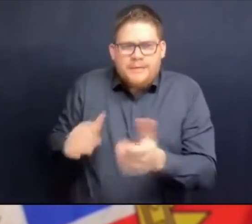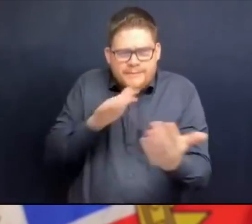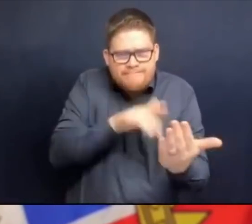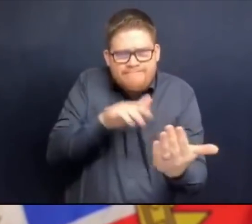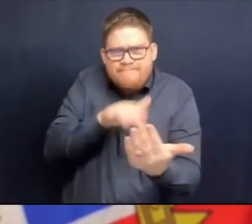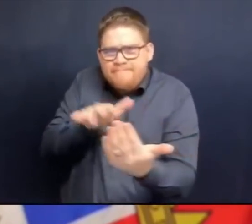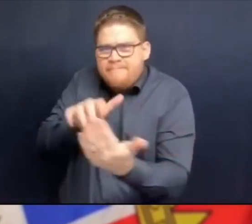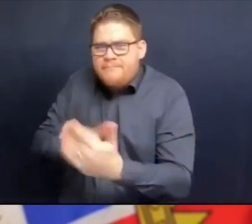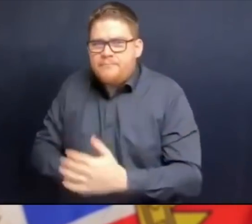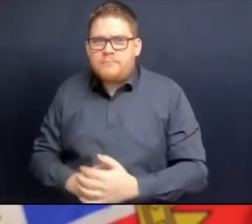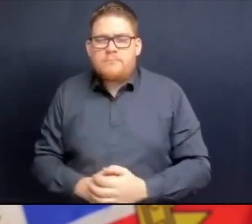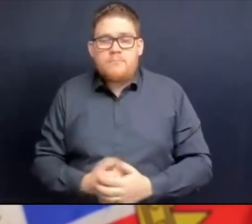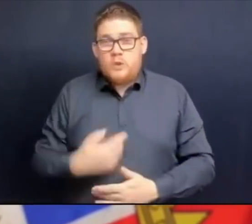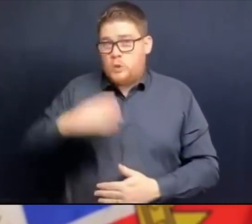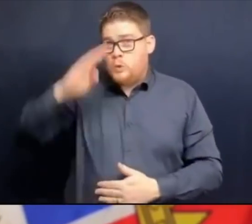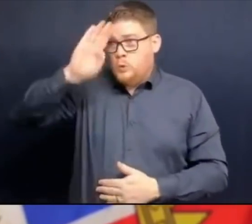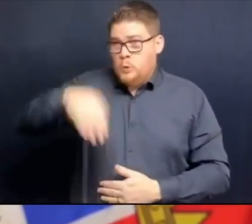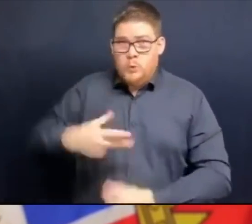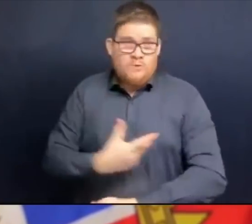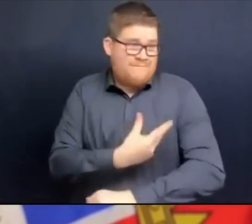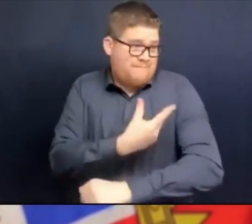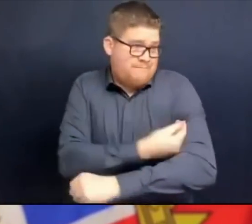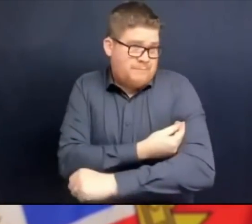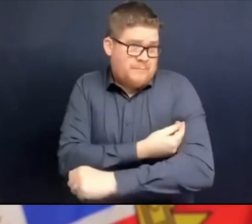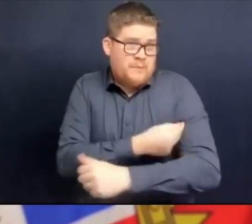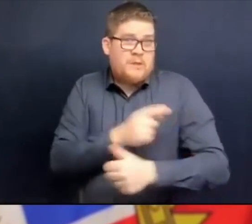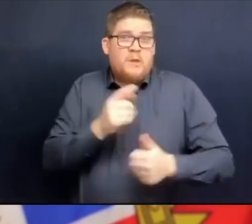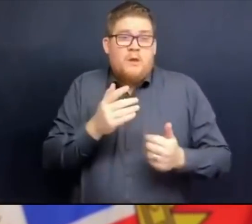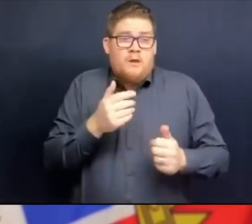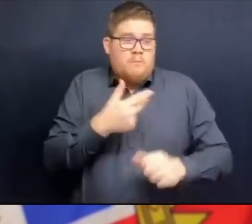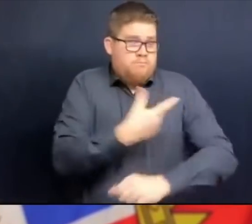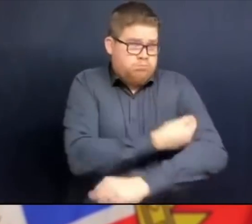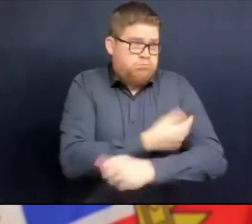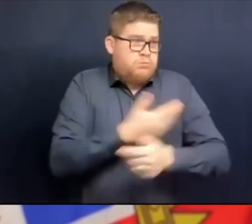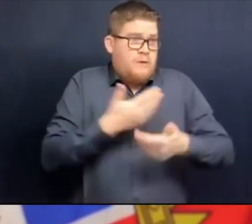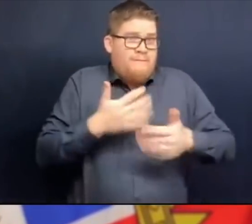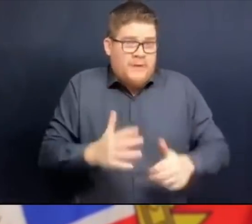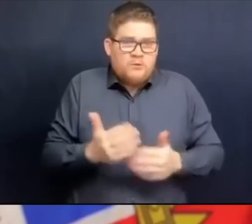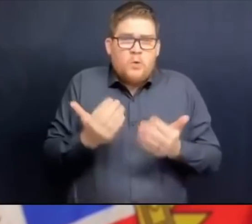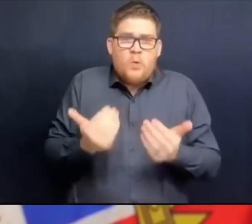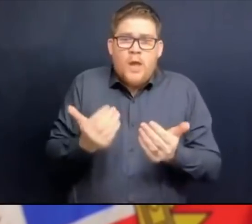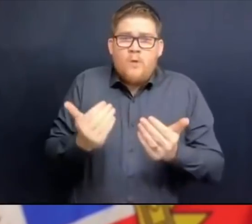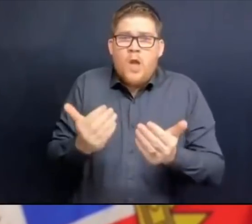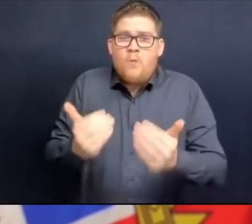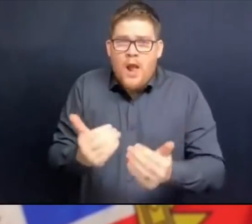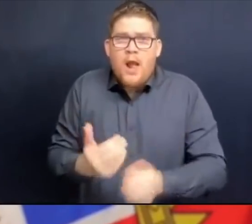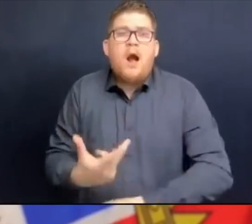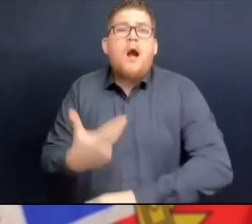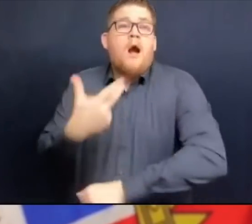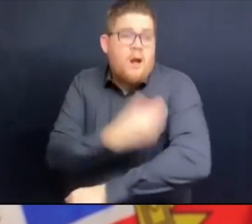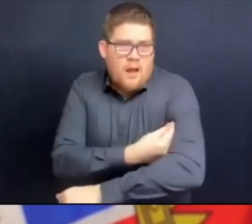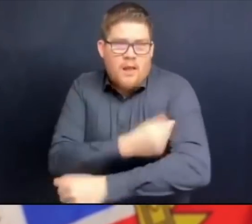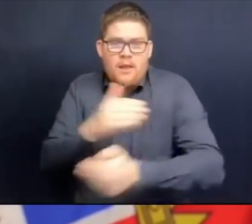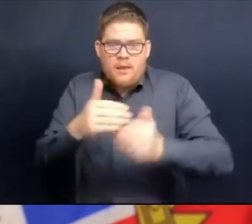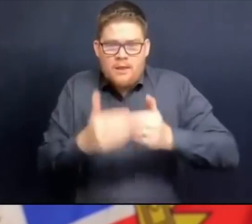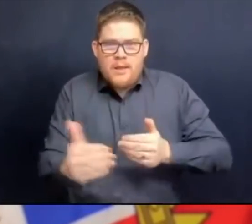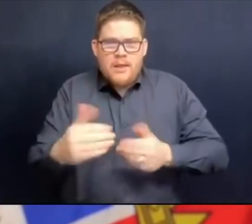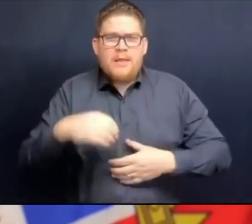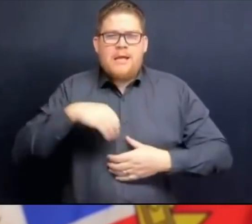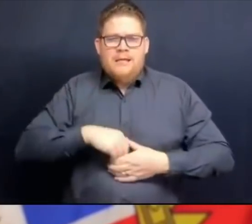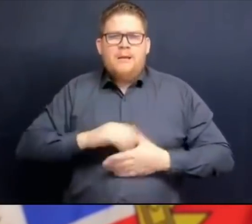to wait a period of time between doses, and that helps that cell-mediated immunity become stronger and longer